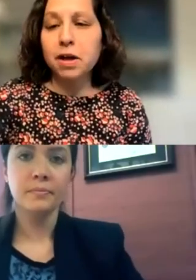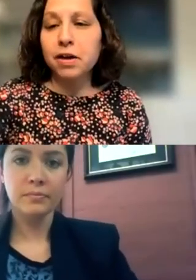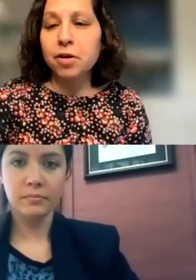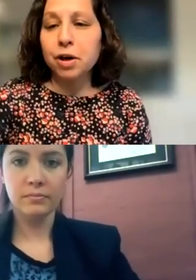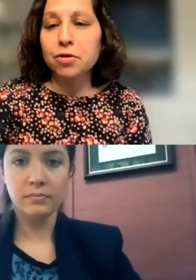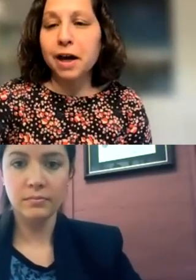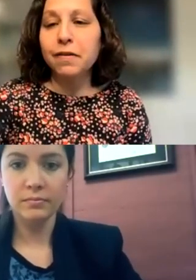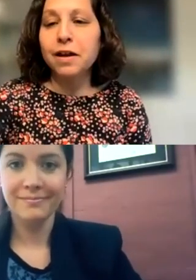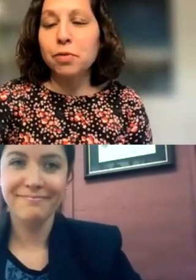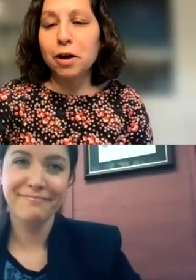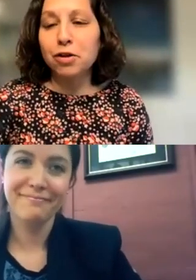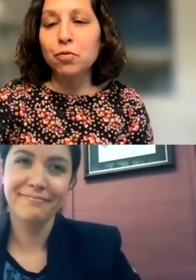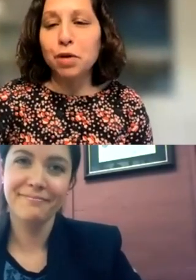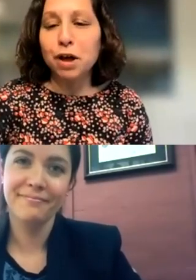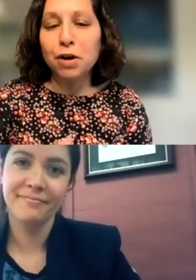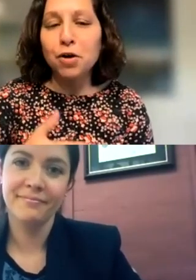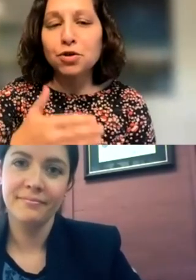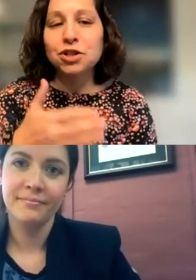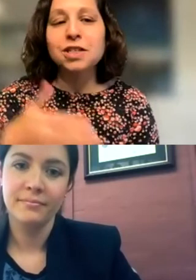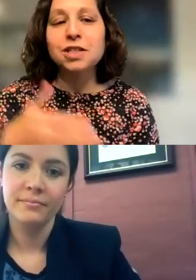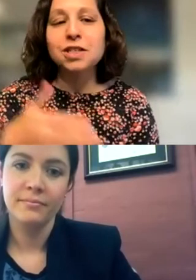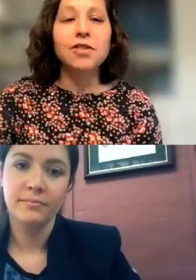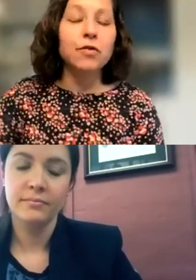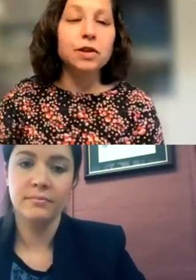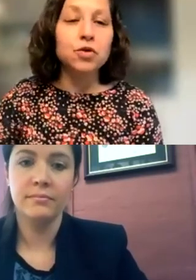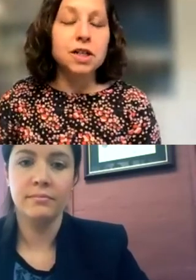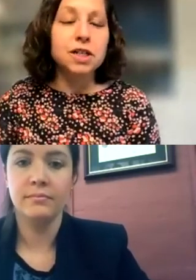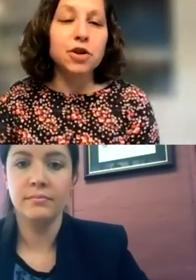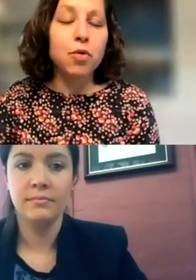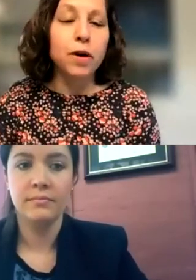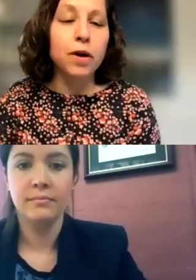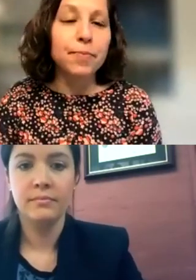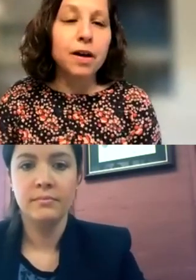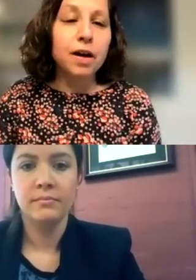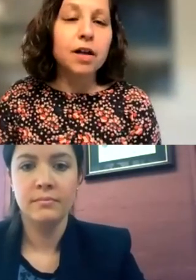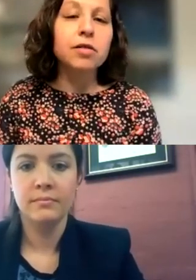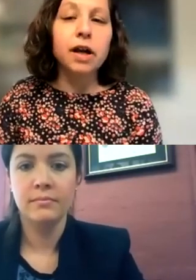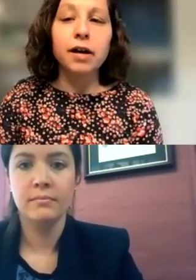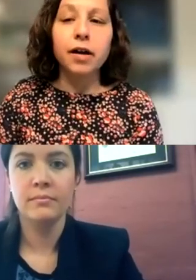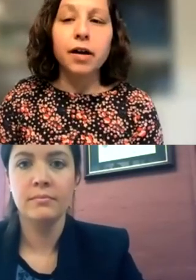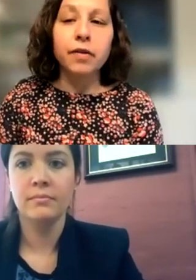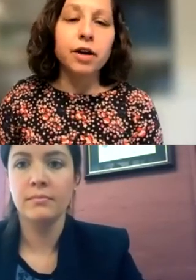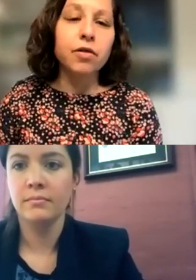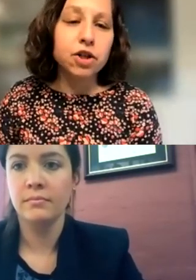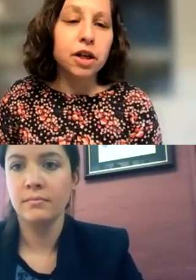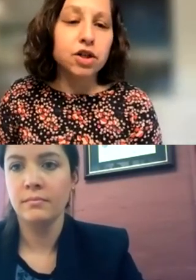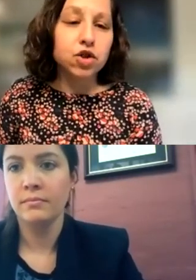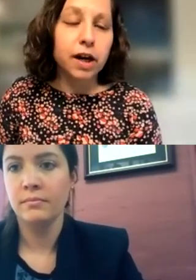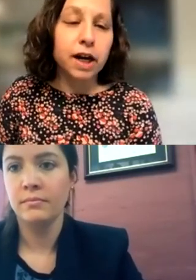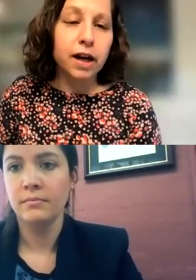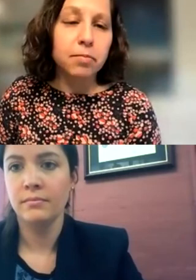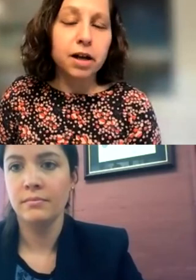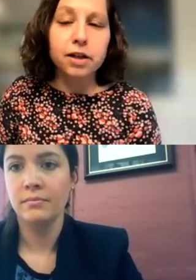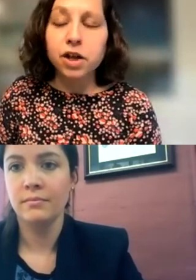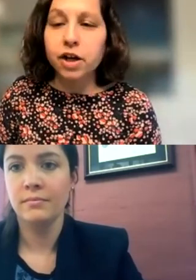speaking as somebody who's had the experience of being a coach, to see its evolution to this point, including the integration into